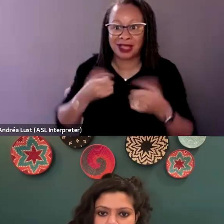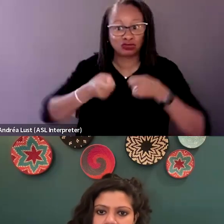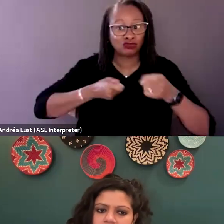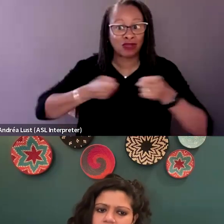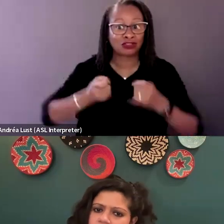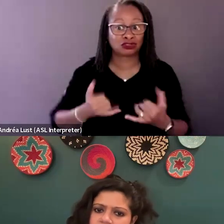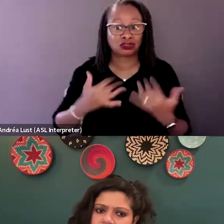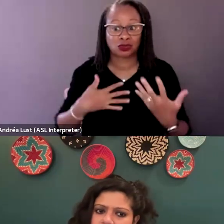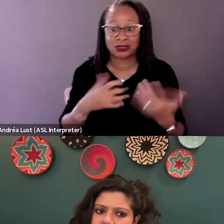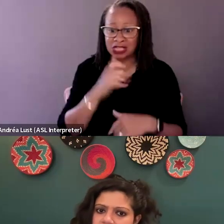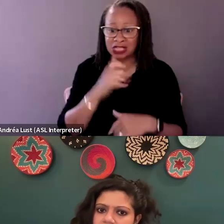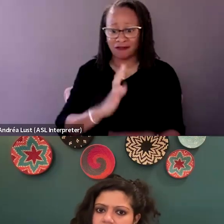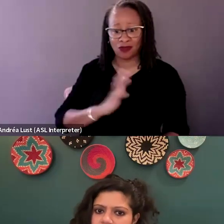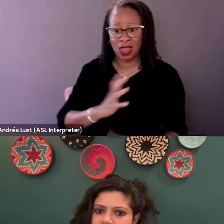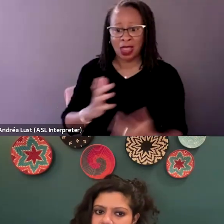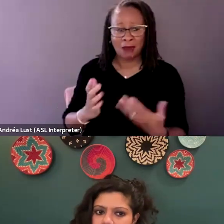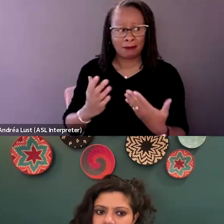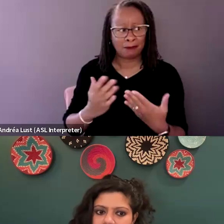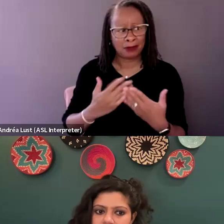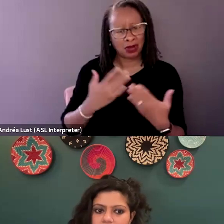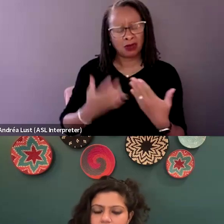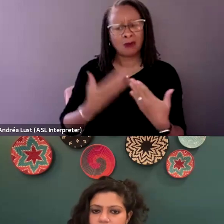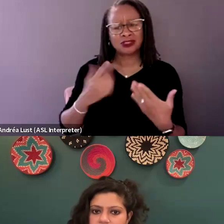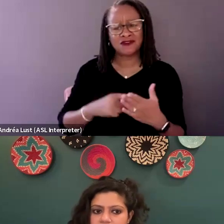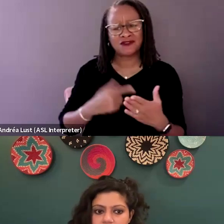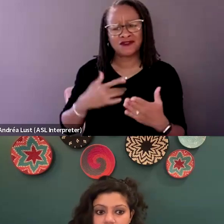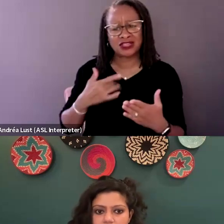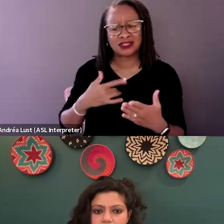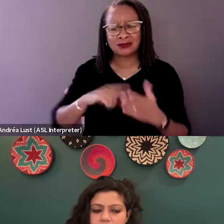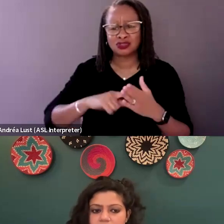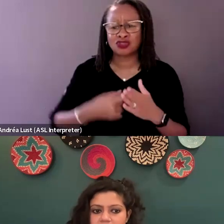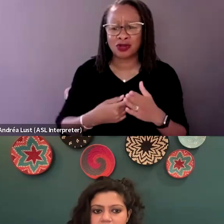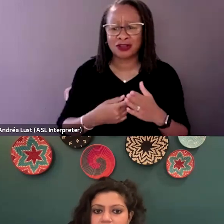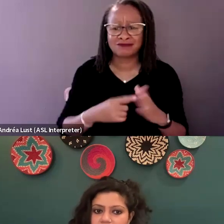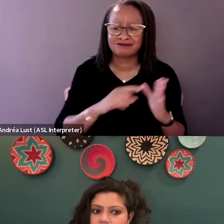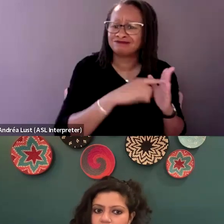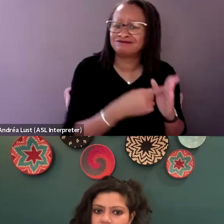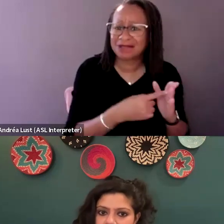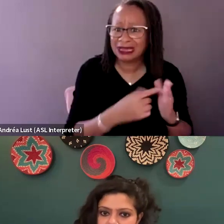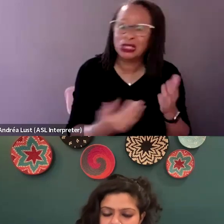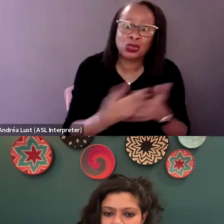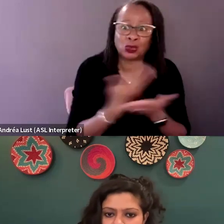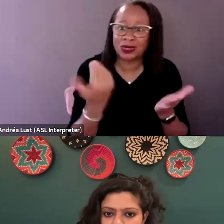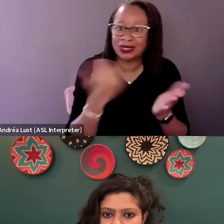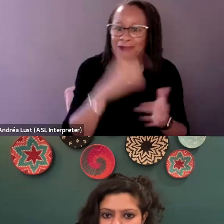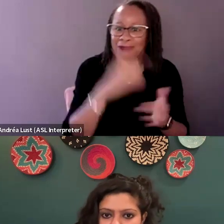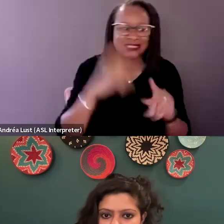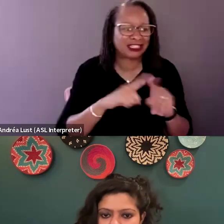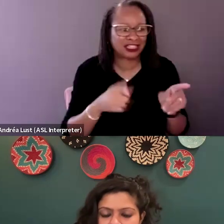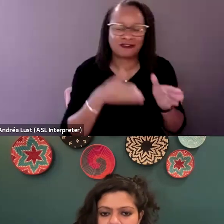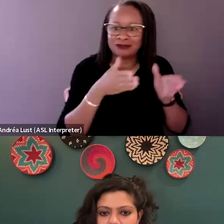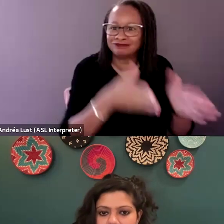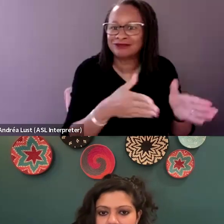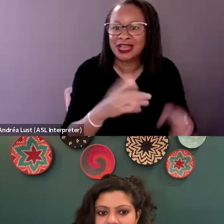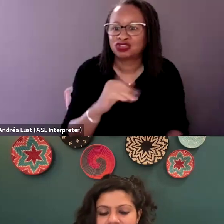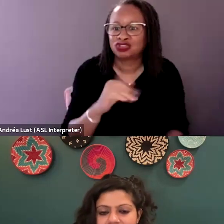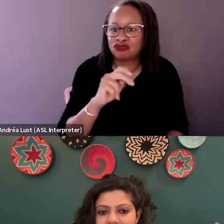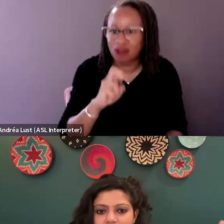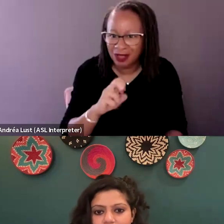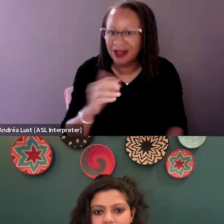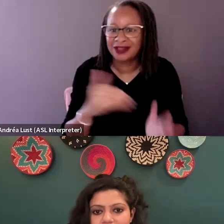of elusive beast for me. But the way that I think I approach it is that the question of